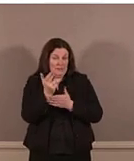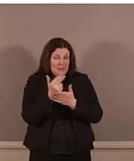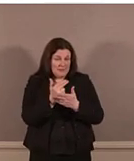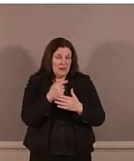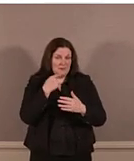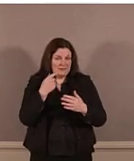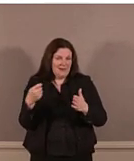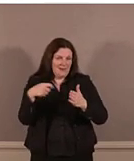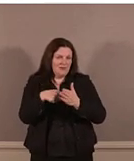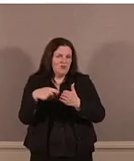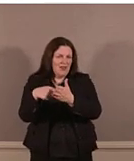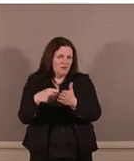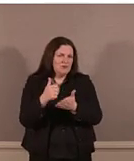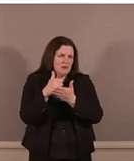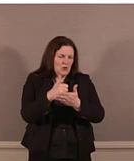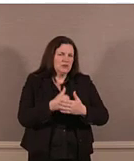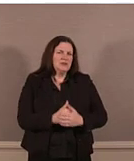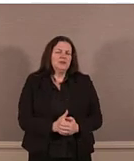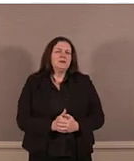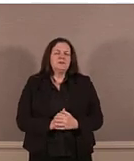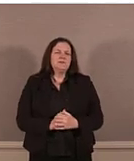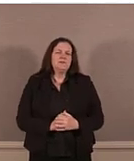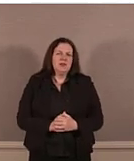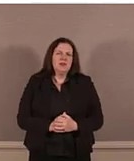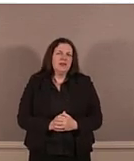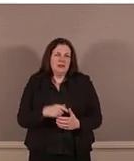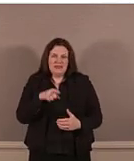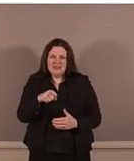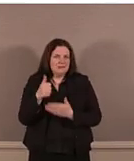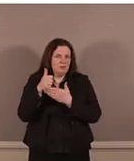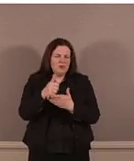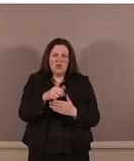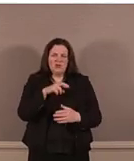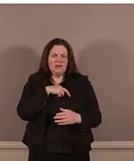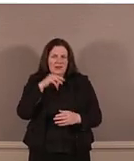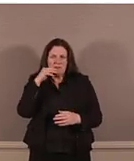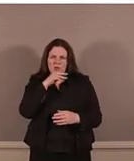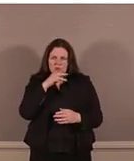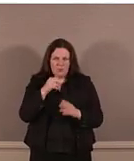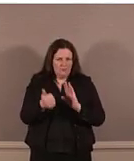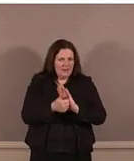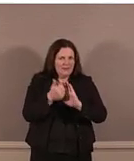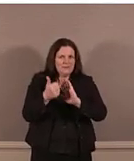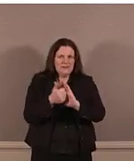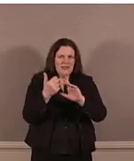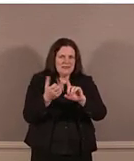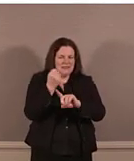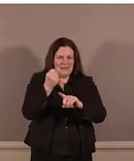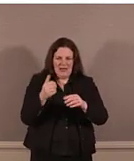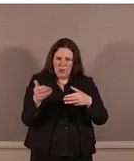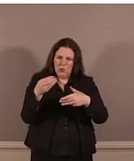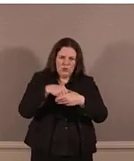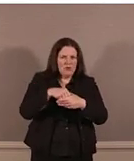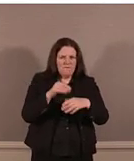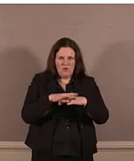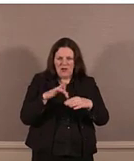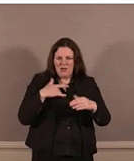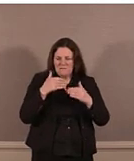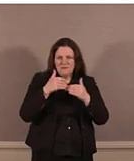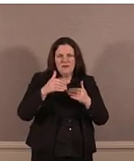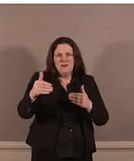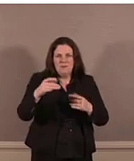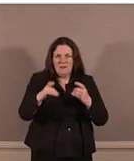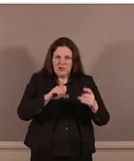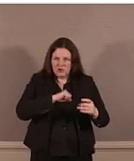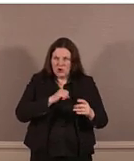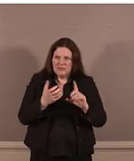suppose these supports are critical to ensure that you build up the success, what I talked about earlier, the whole inclusion for life, making sure that